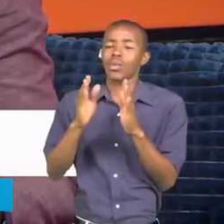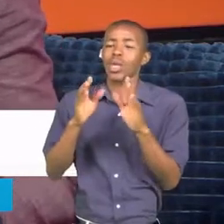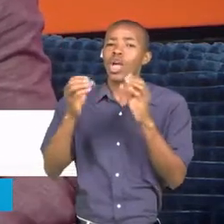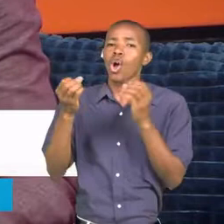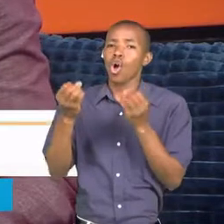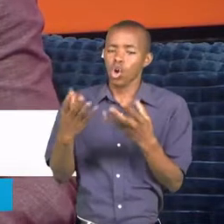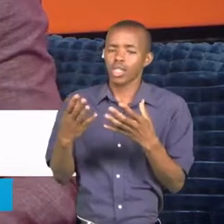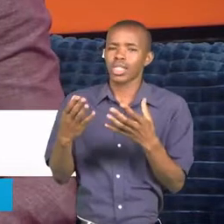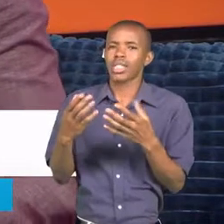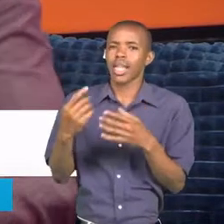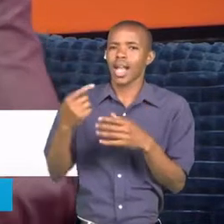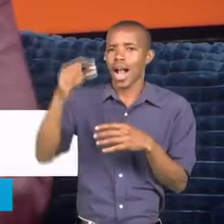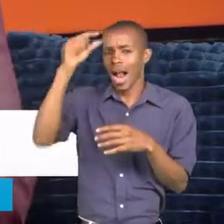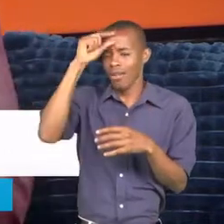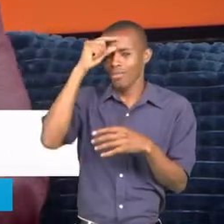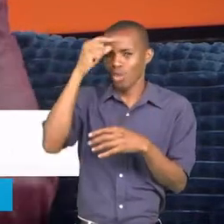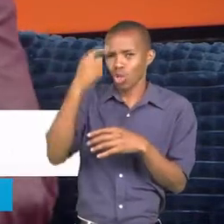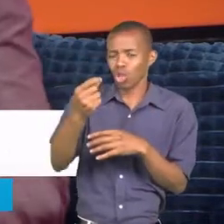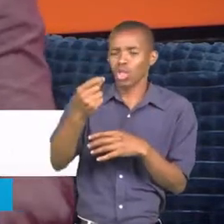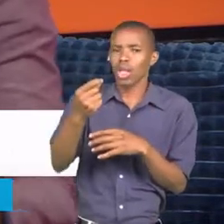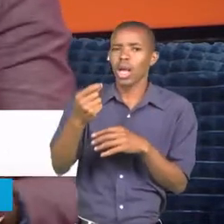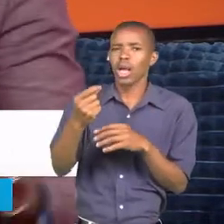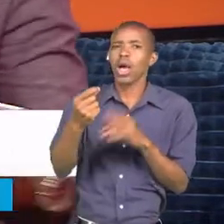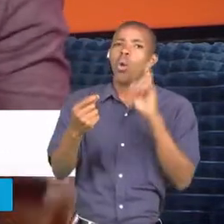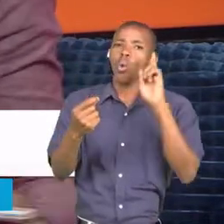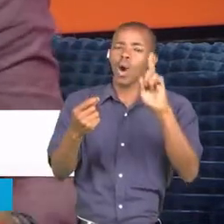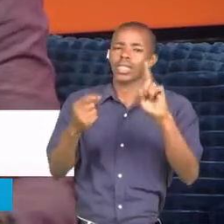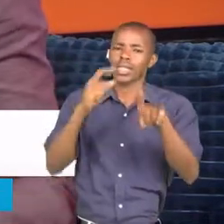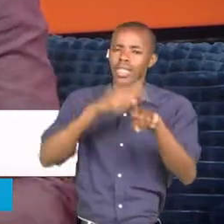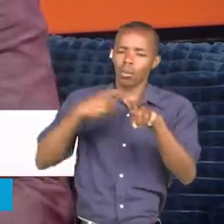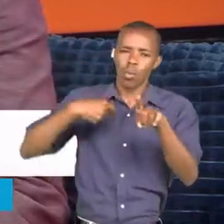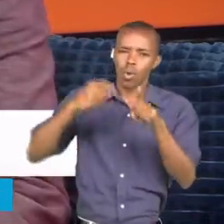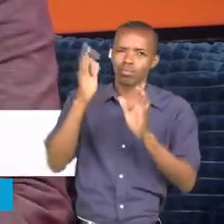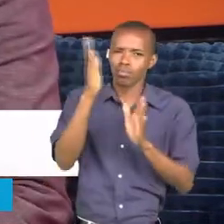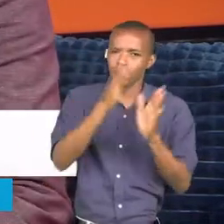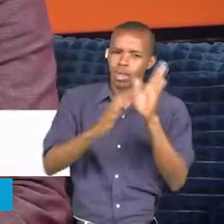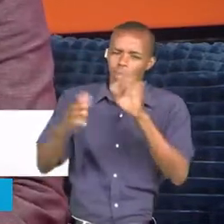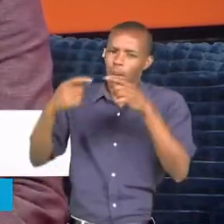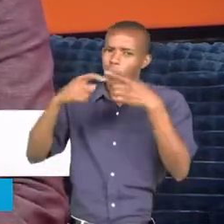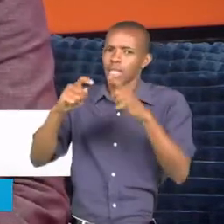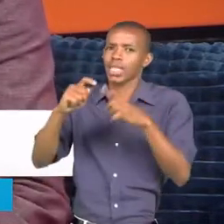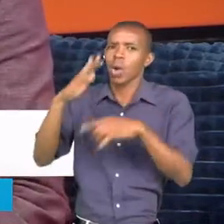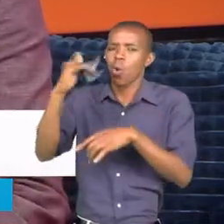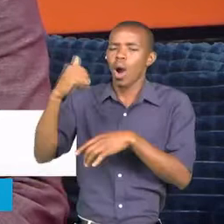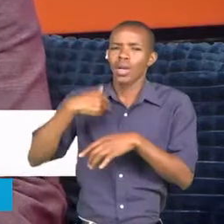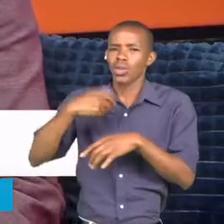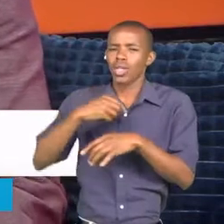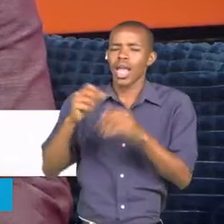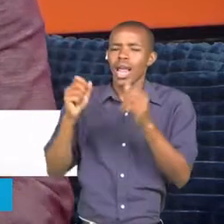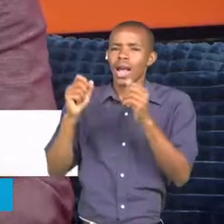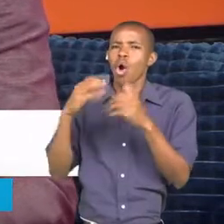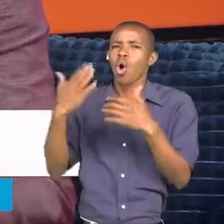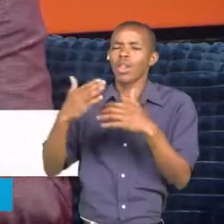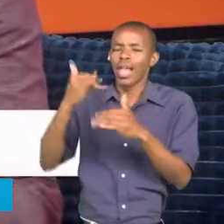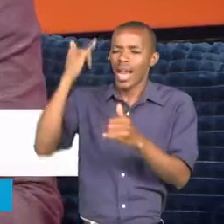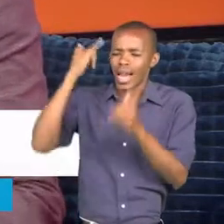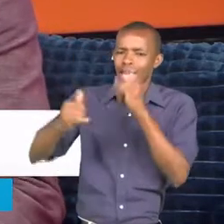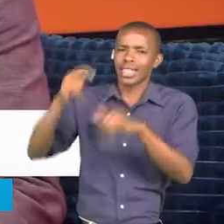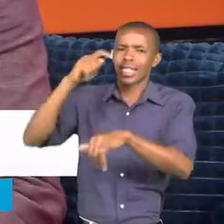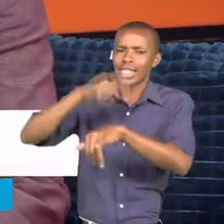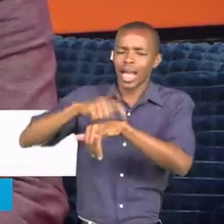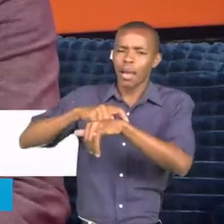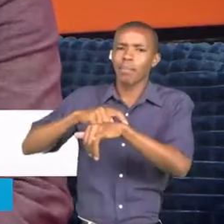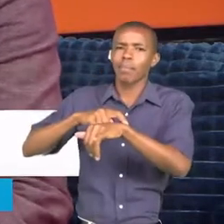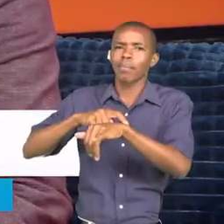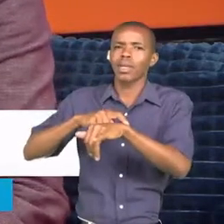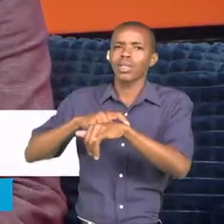know, it will cost the government a little to actually now go through this out once we are prepared. But why do you wait to the 11th hour or maybe just the 12th hour